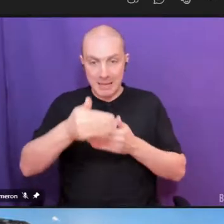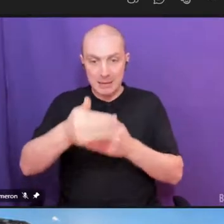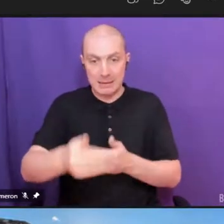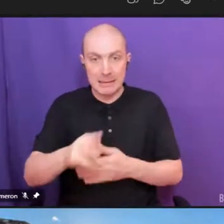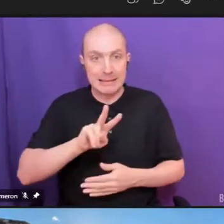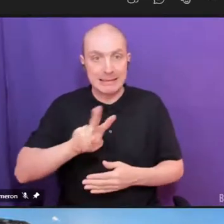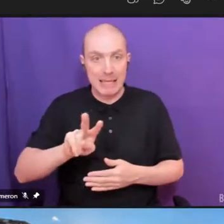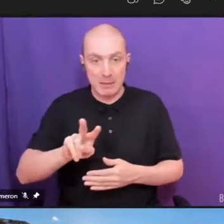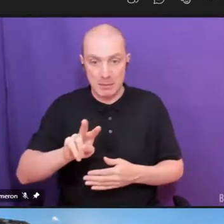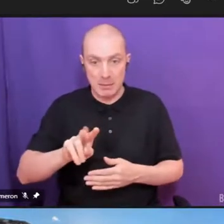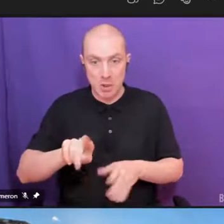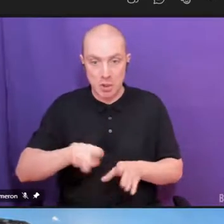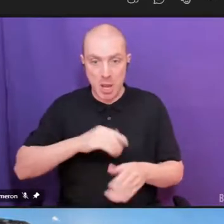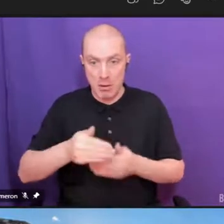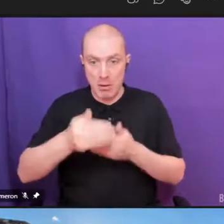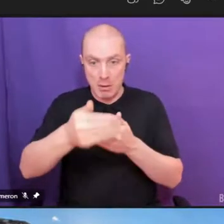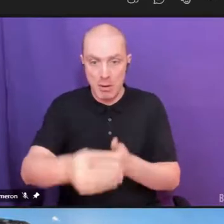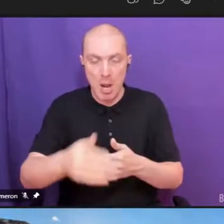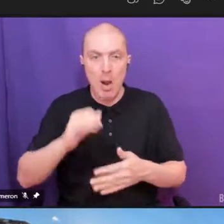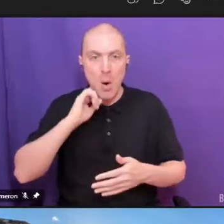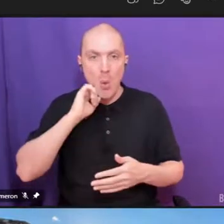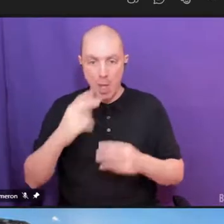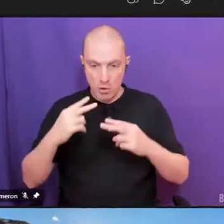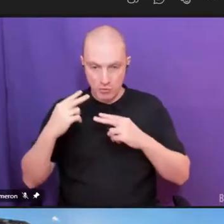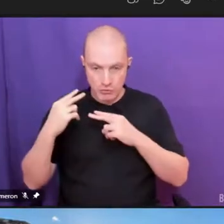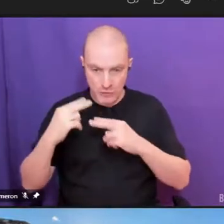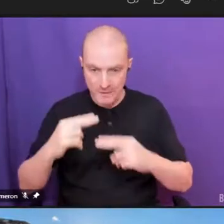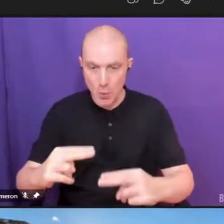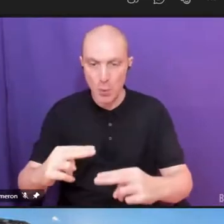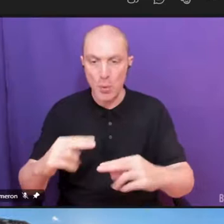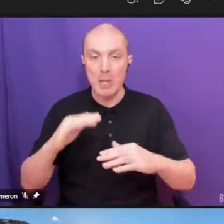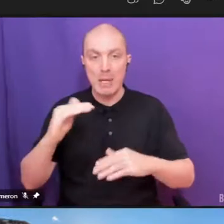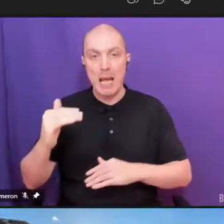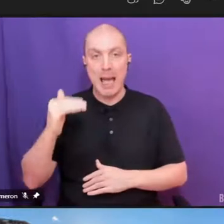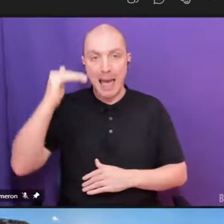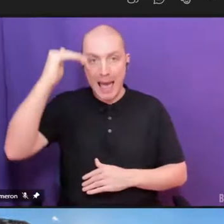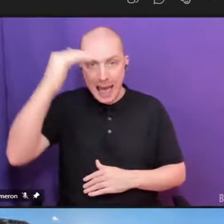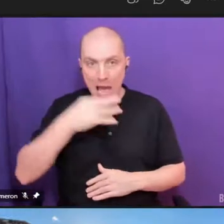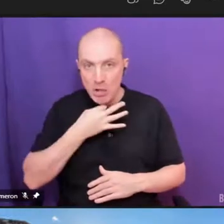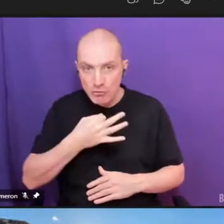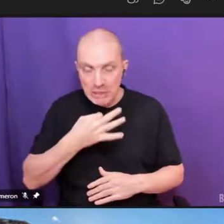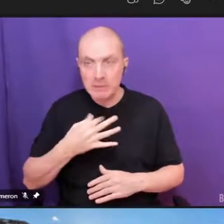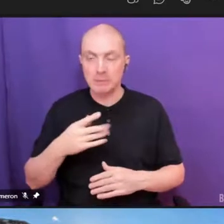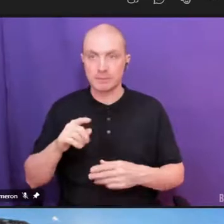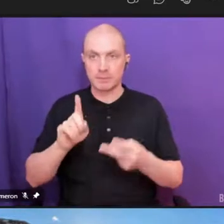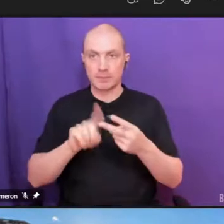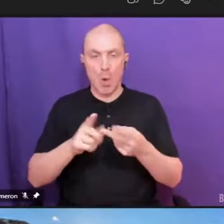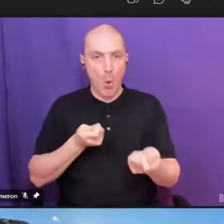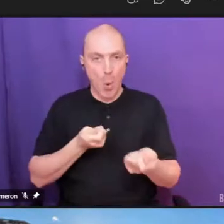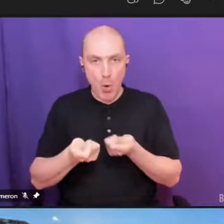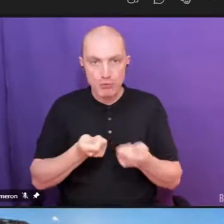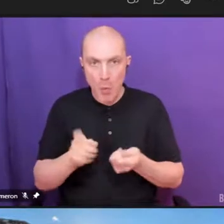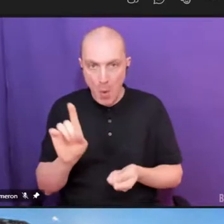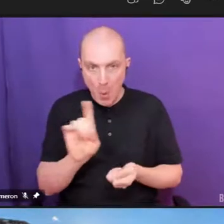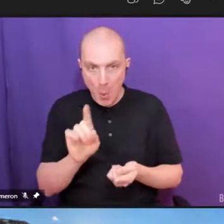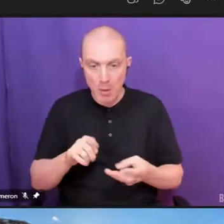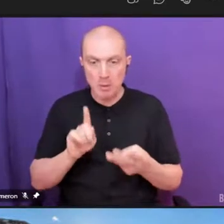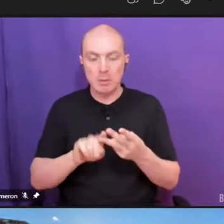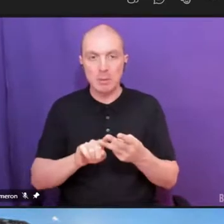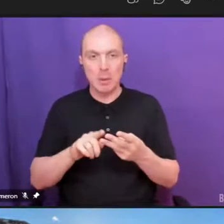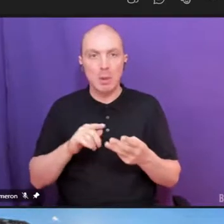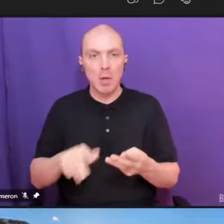basically going through all of our top risks, all of the control cards attached to it, picking out all of the areas where we've had to put revised controls in